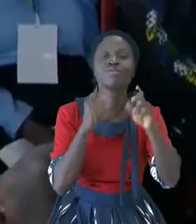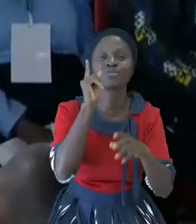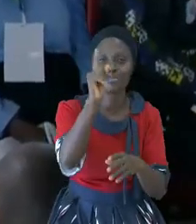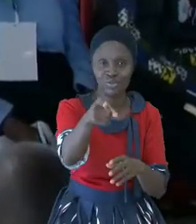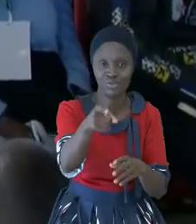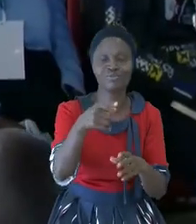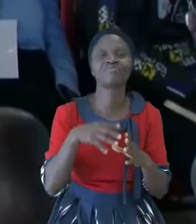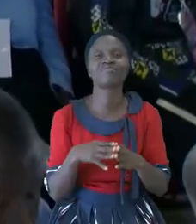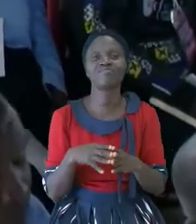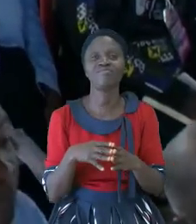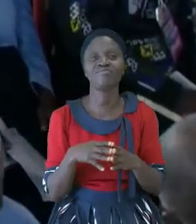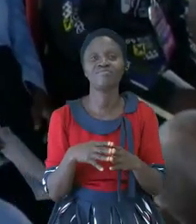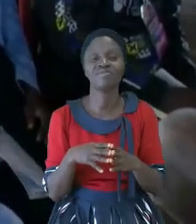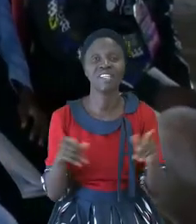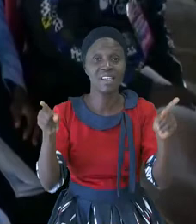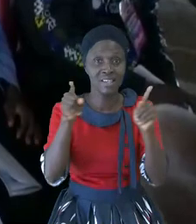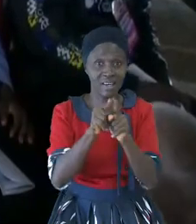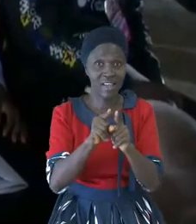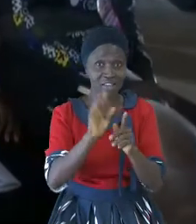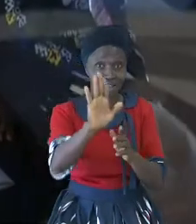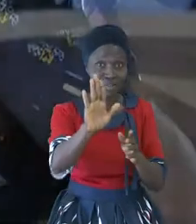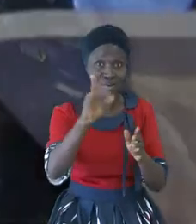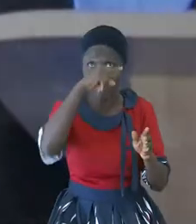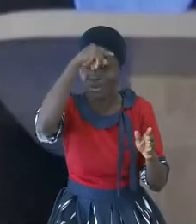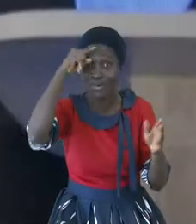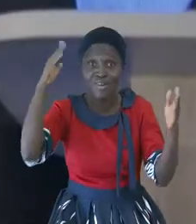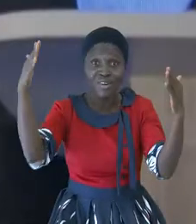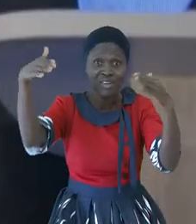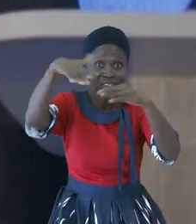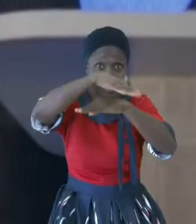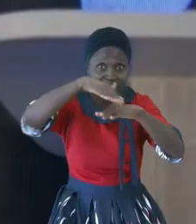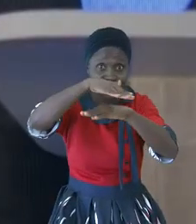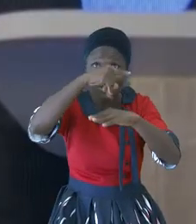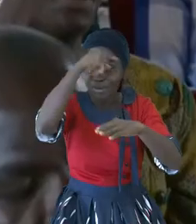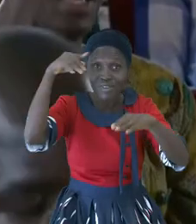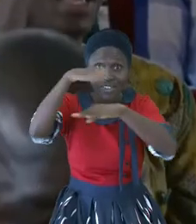Me. Like your shadow follows you, goodness will follow you.